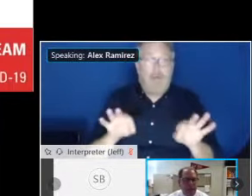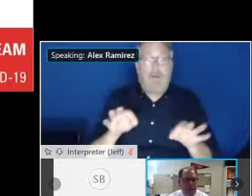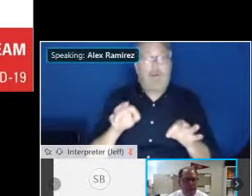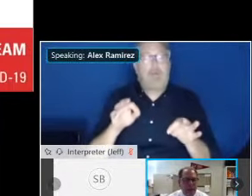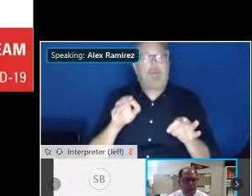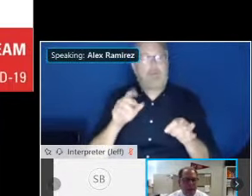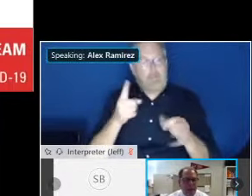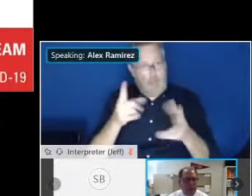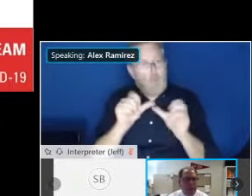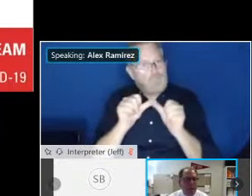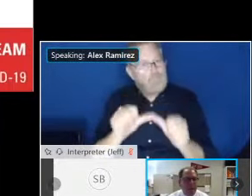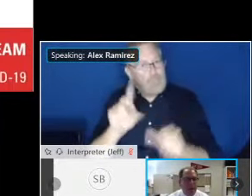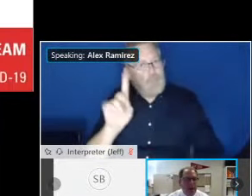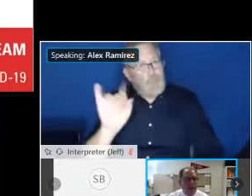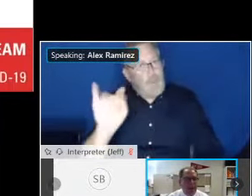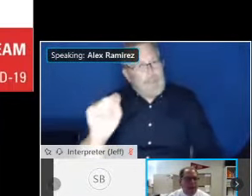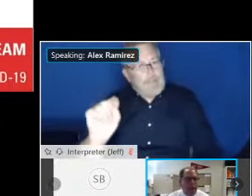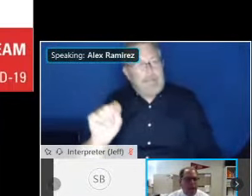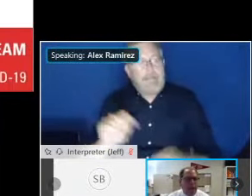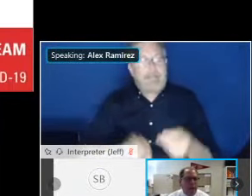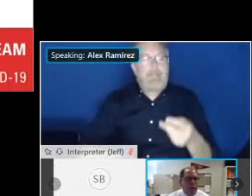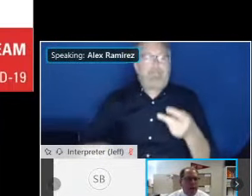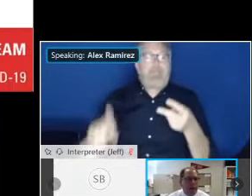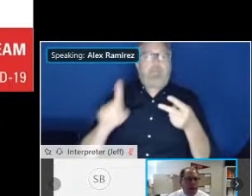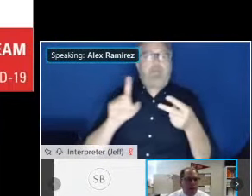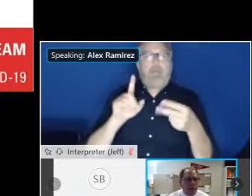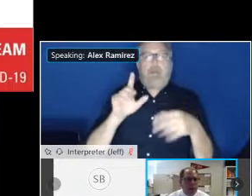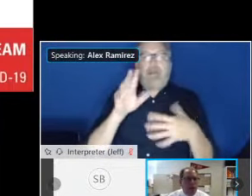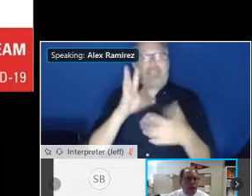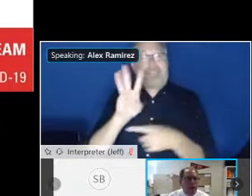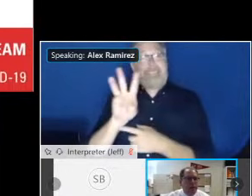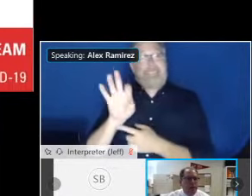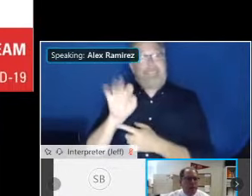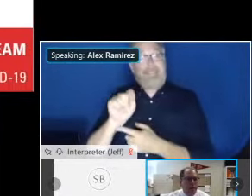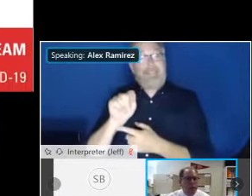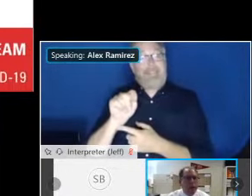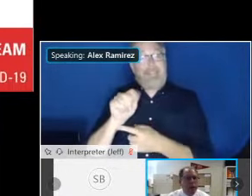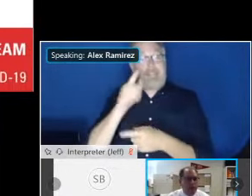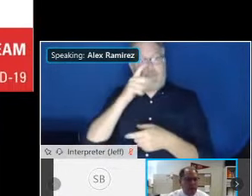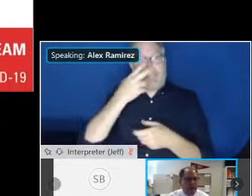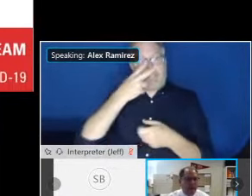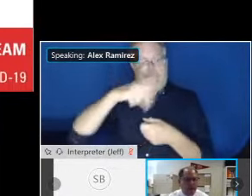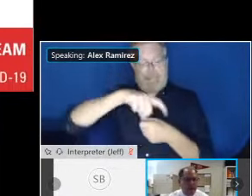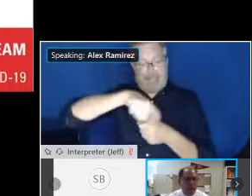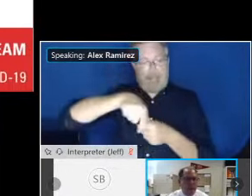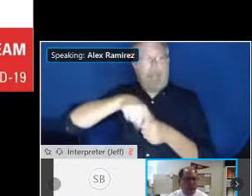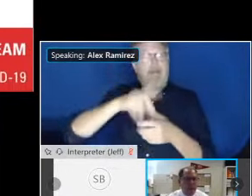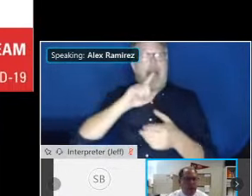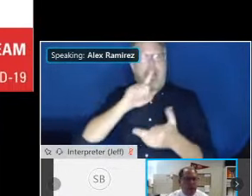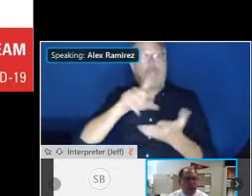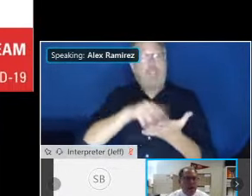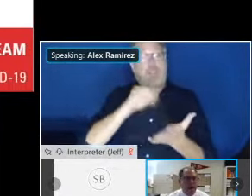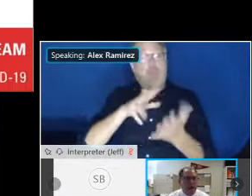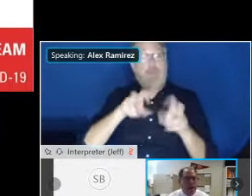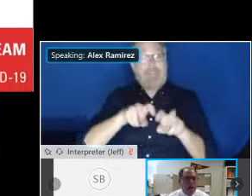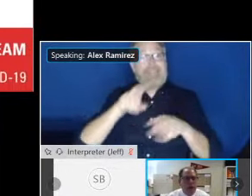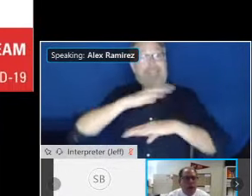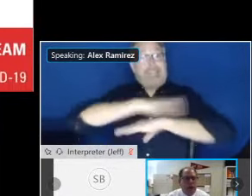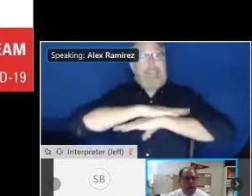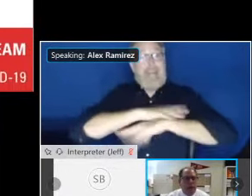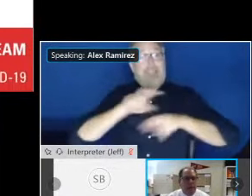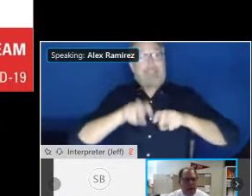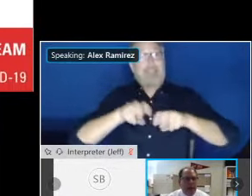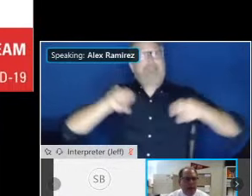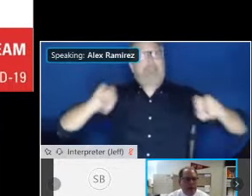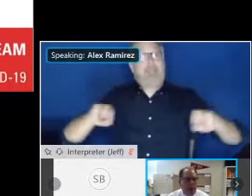that 6 feet barrier. That 6 feet, if you look in the classrooms, we're keeping our students 8 feet. Okay. And yes,